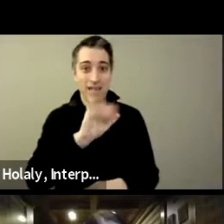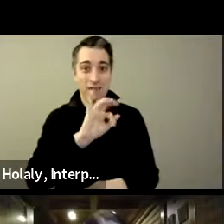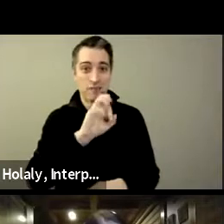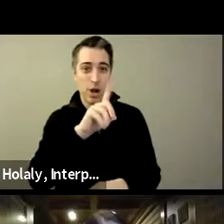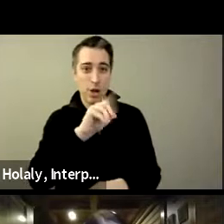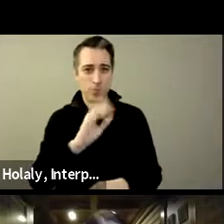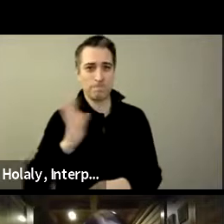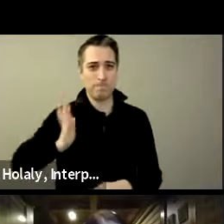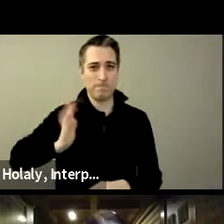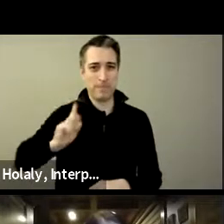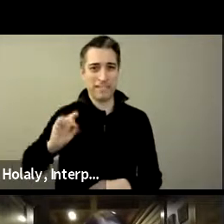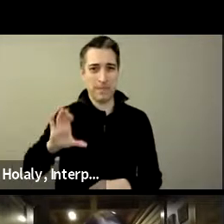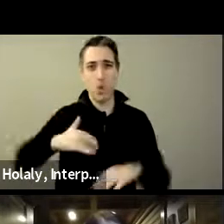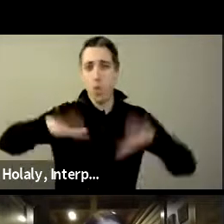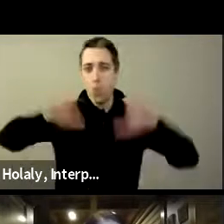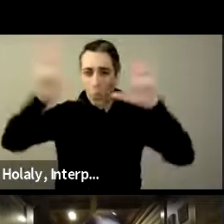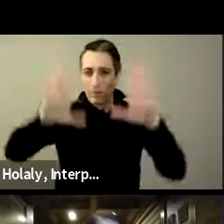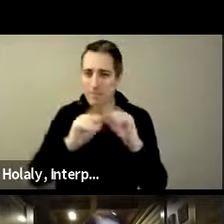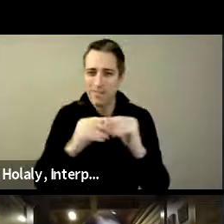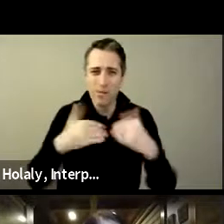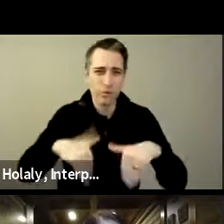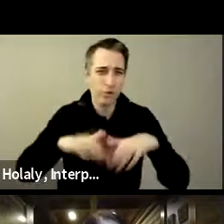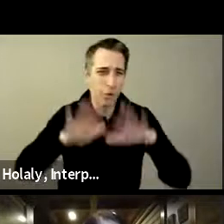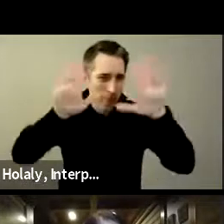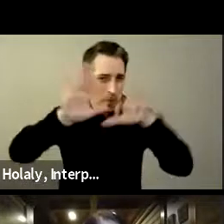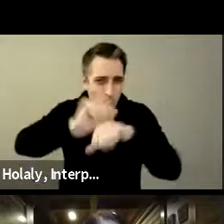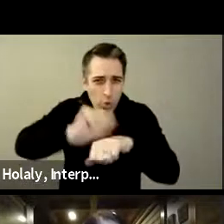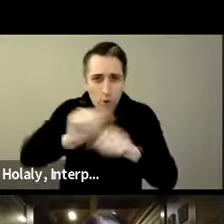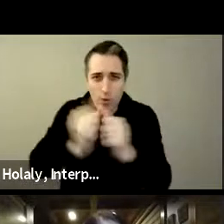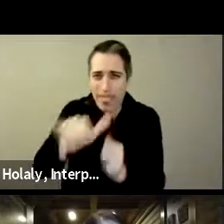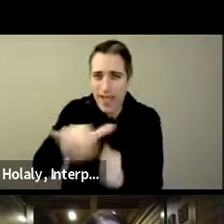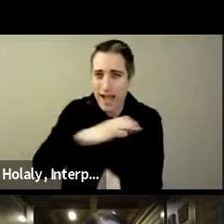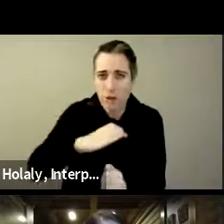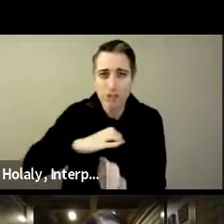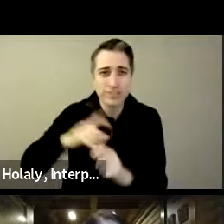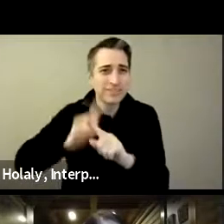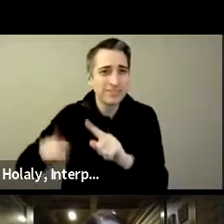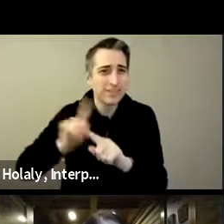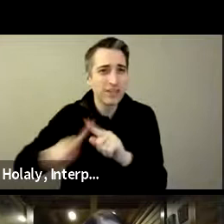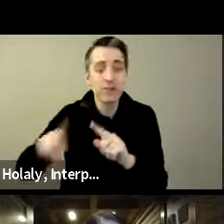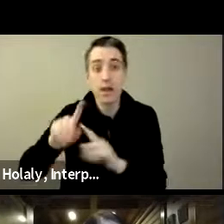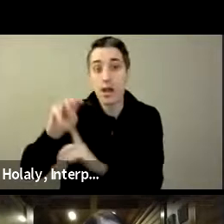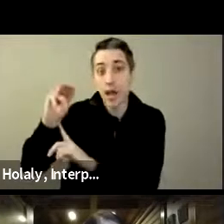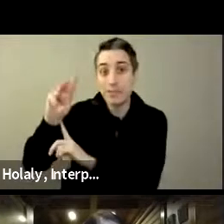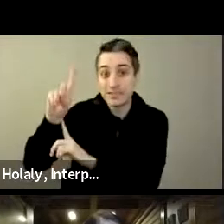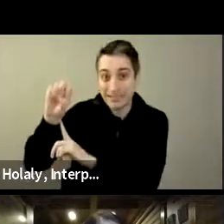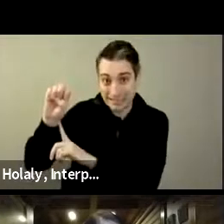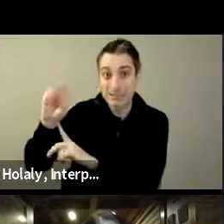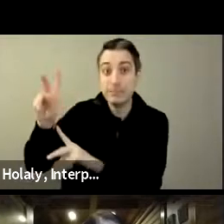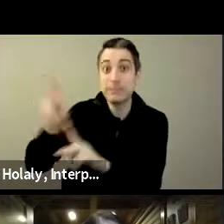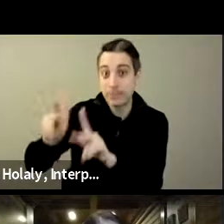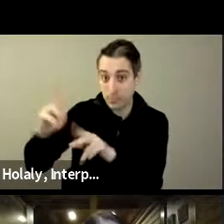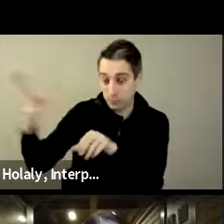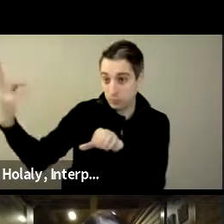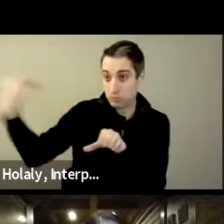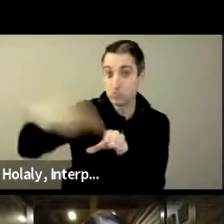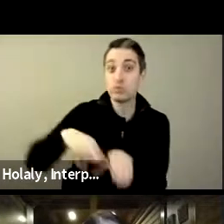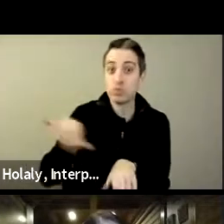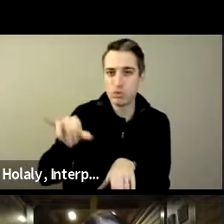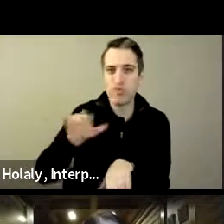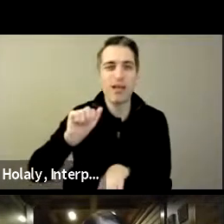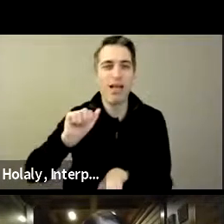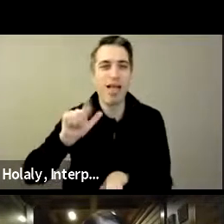meeting, phenomenal work that they are doing with that council. We have representatives from MDE also joined, and I'll let Alfredo go into the detail,